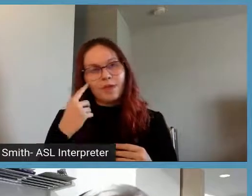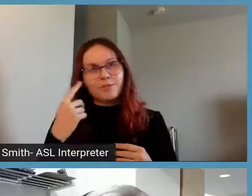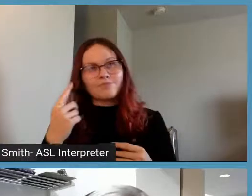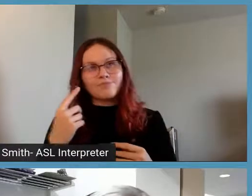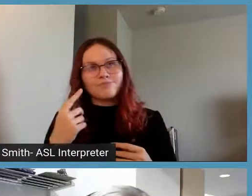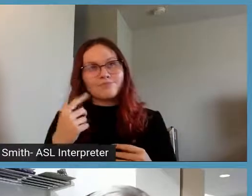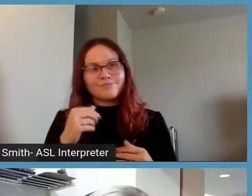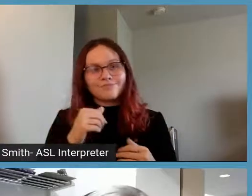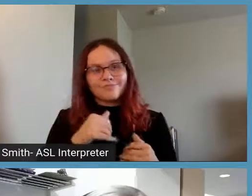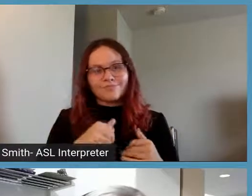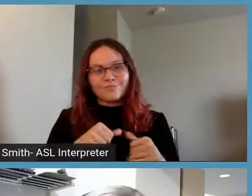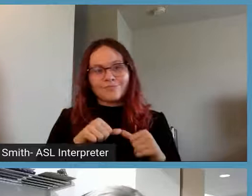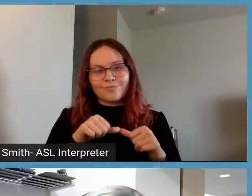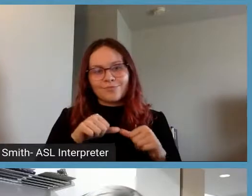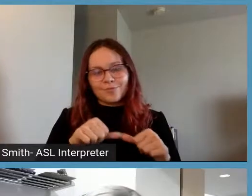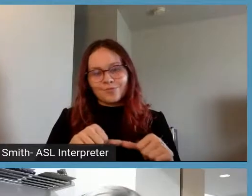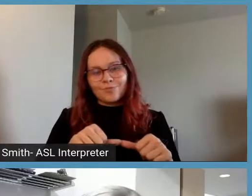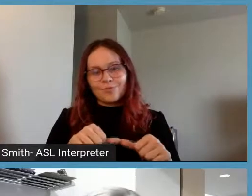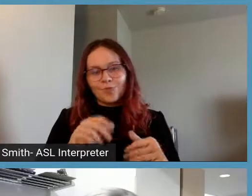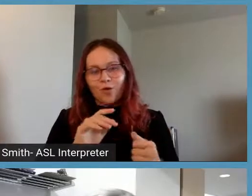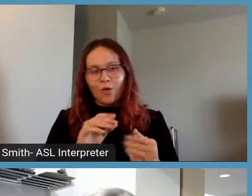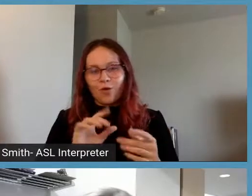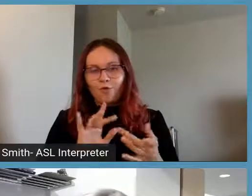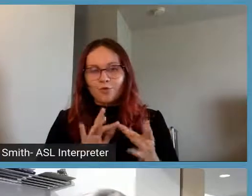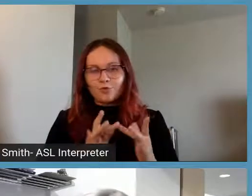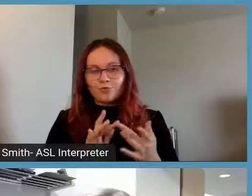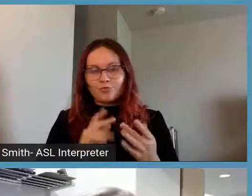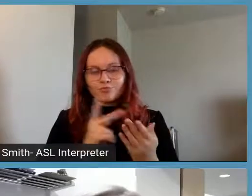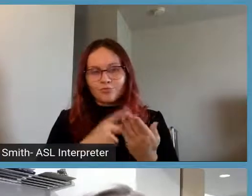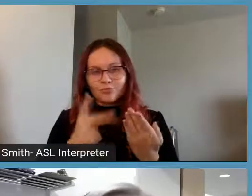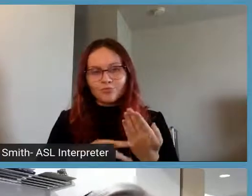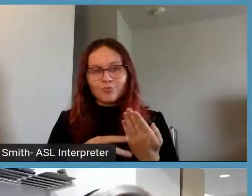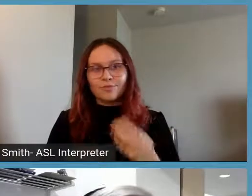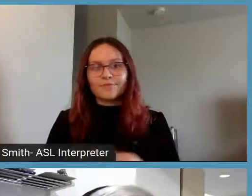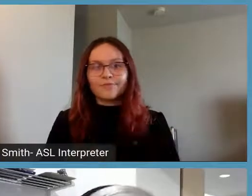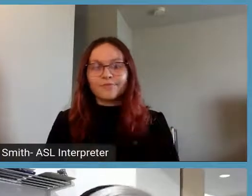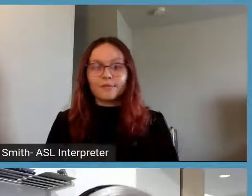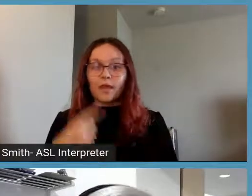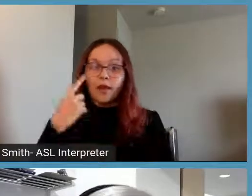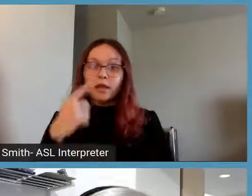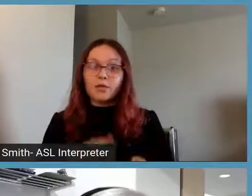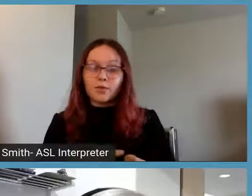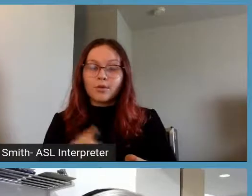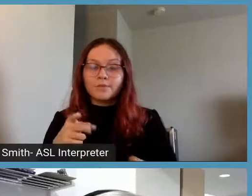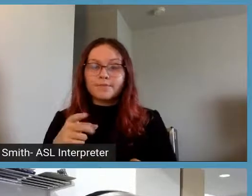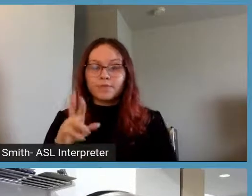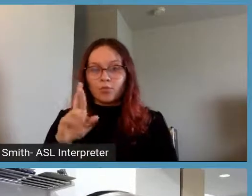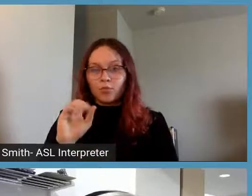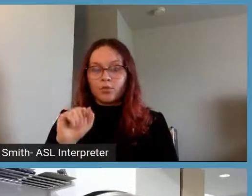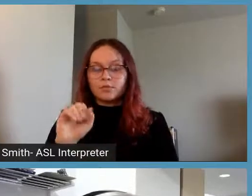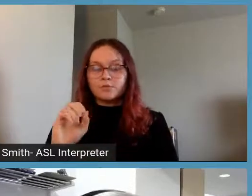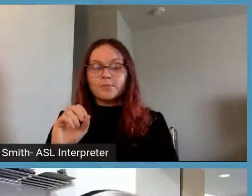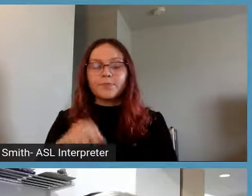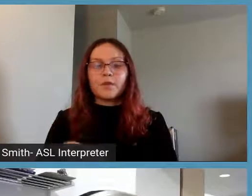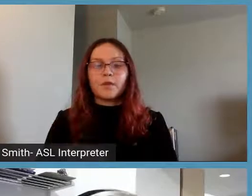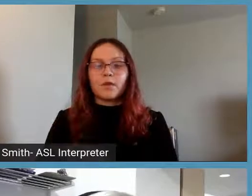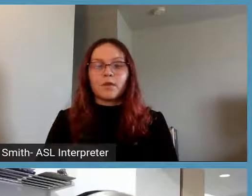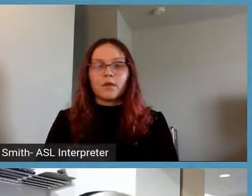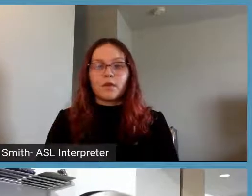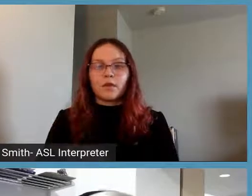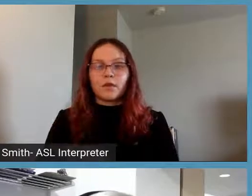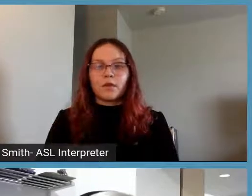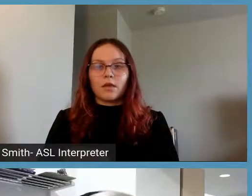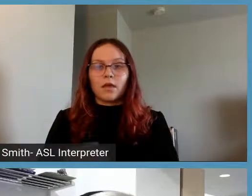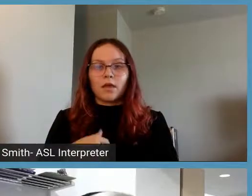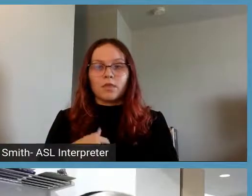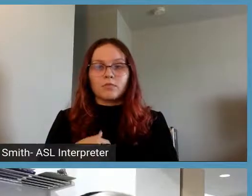virtual programs. Yeah. Yeah, I'll agree with that too. I think it's less about kind of what we want to do and more about wanting to